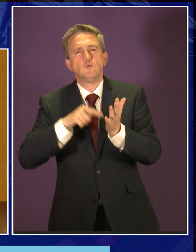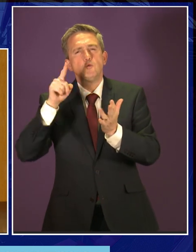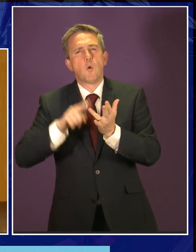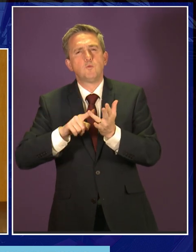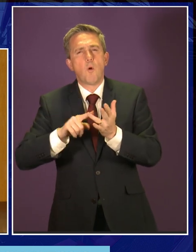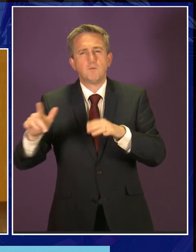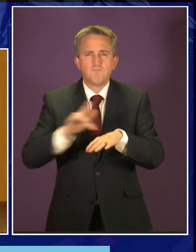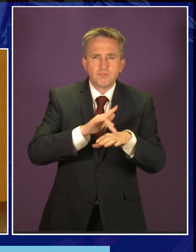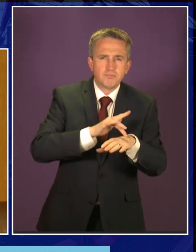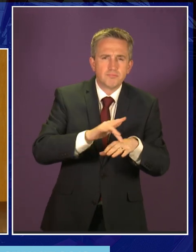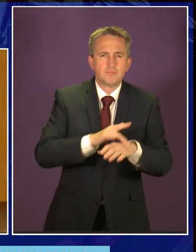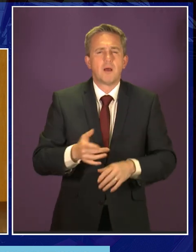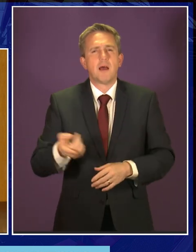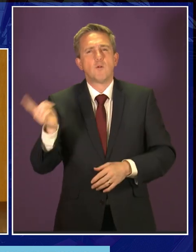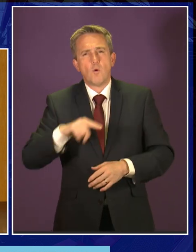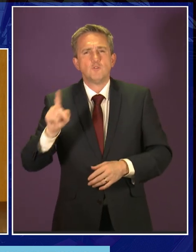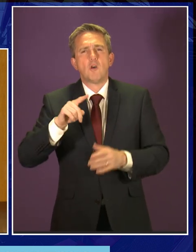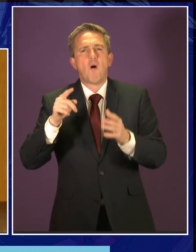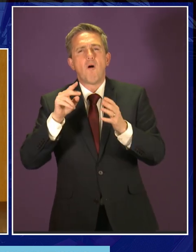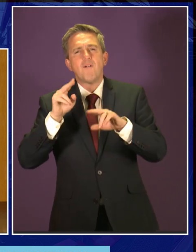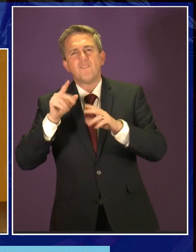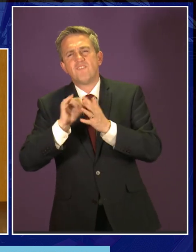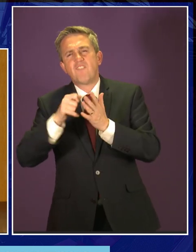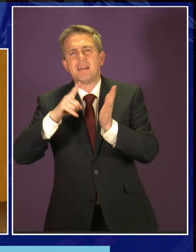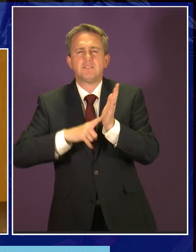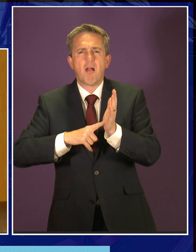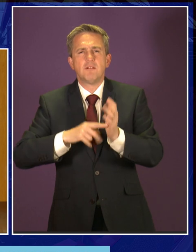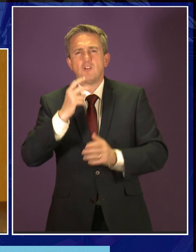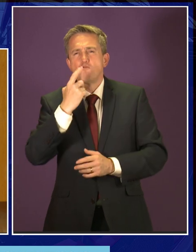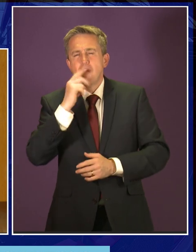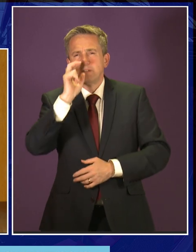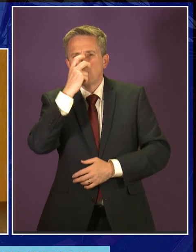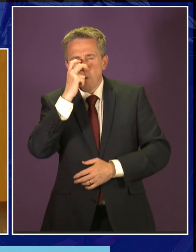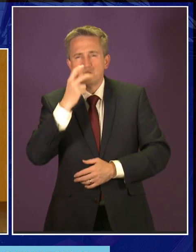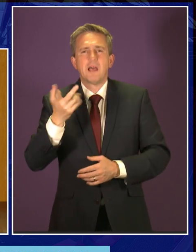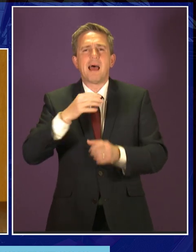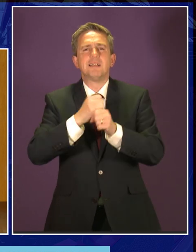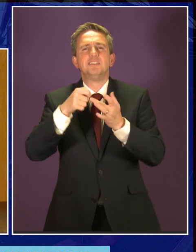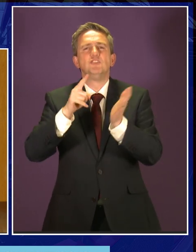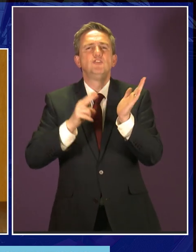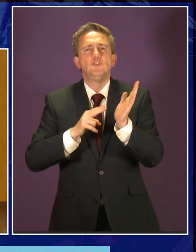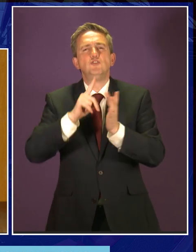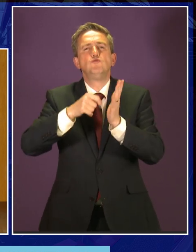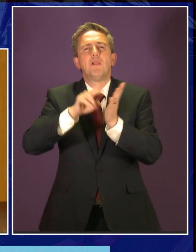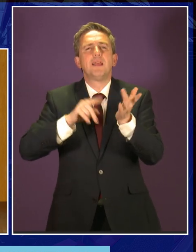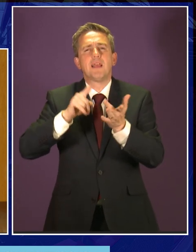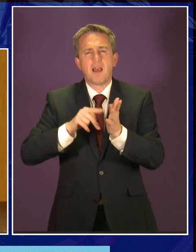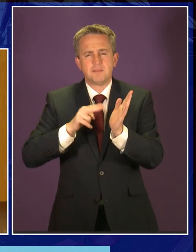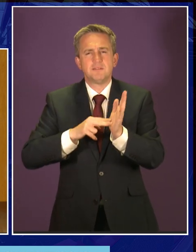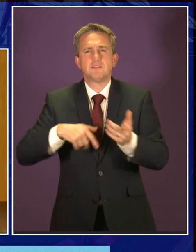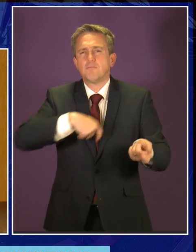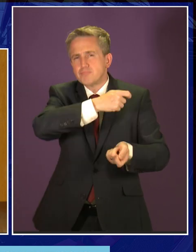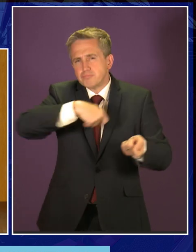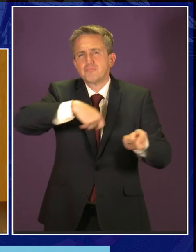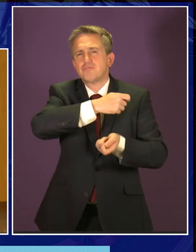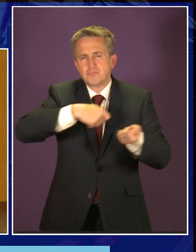choreography, Faisal's gift of laughter and a red nose, and Julian's beautiful and heart-lifting musical performance. I take